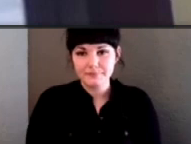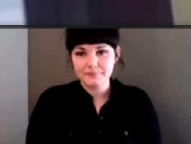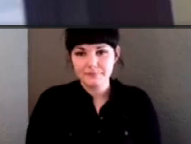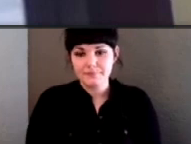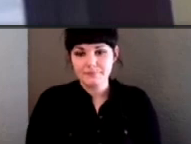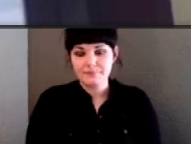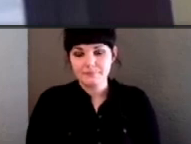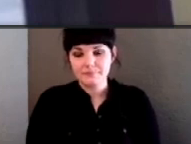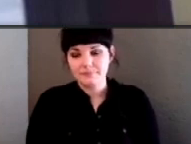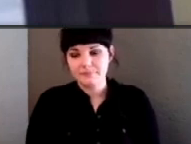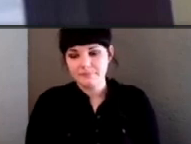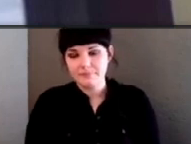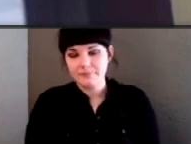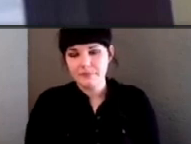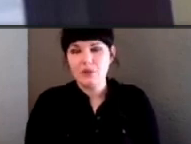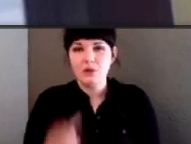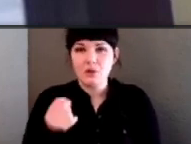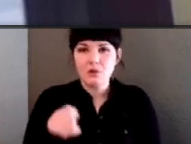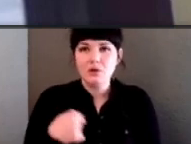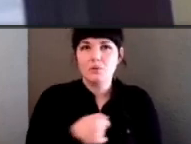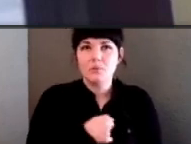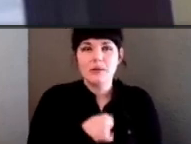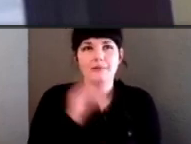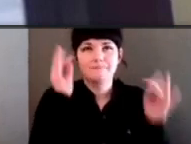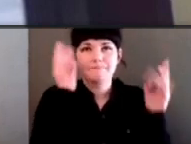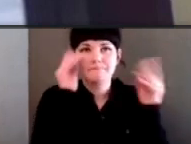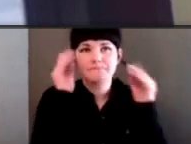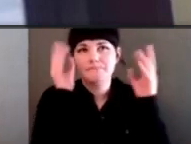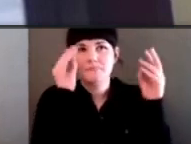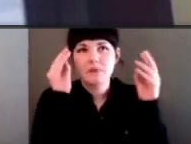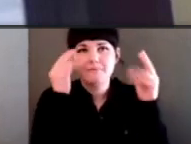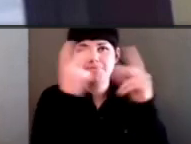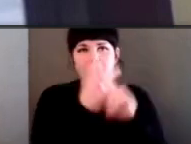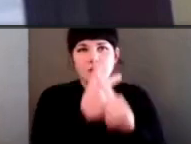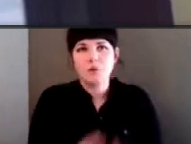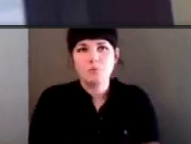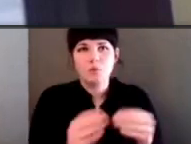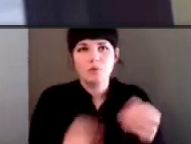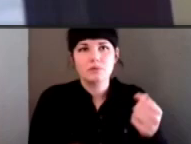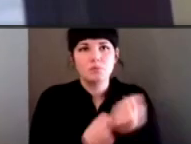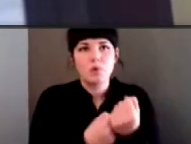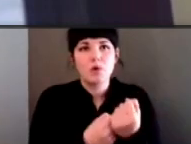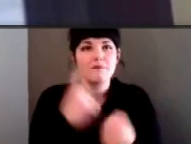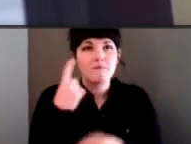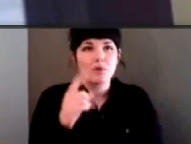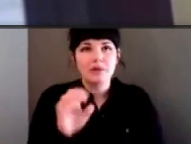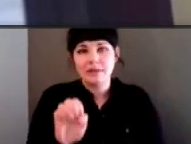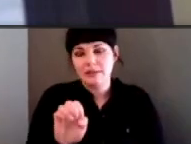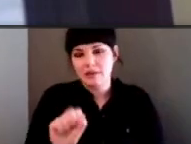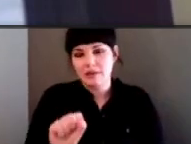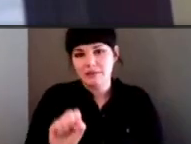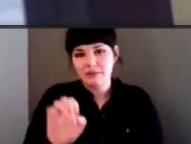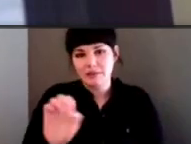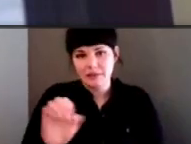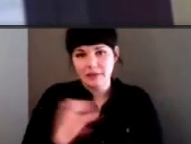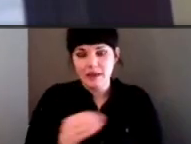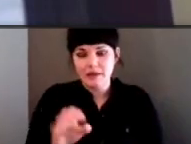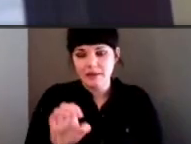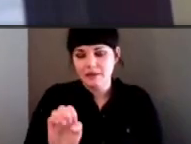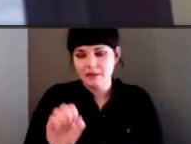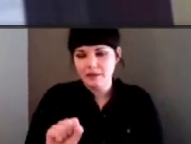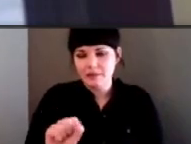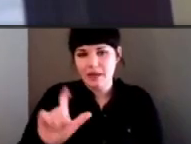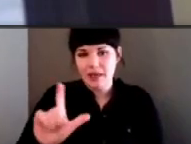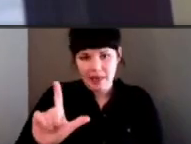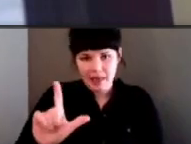for ESC students, as we're exploring different supports for our ESL students. I was at DIA yesterday, which